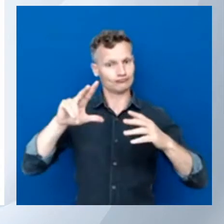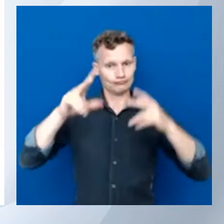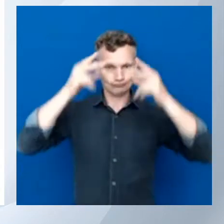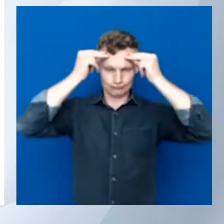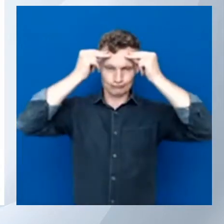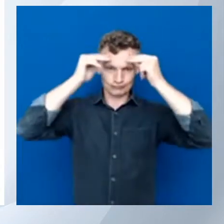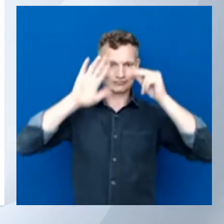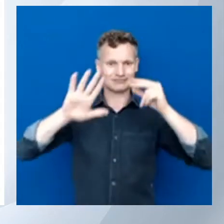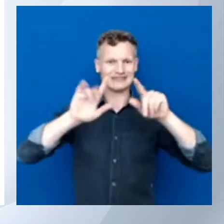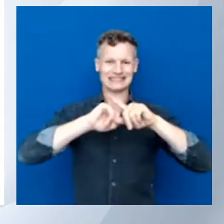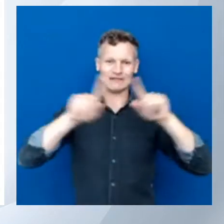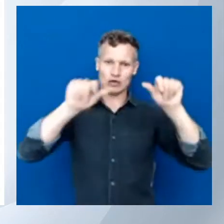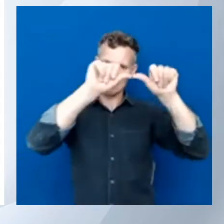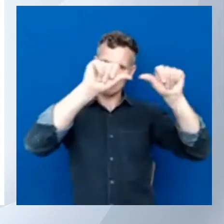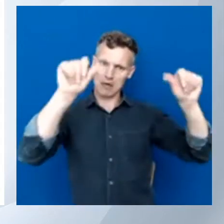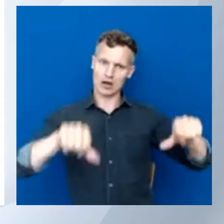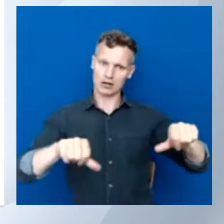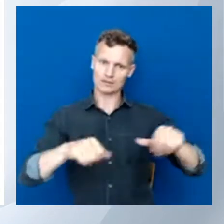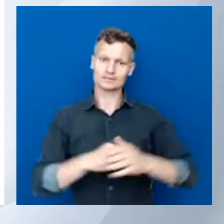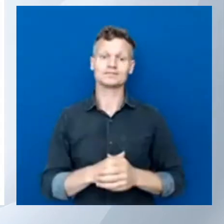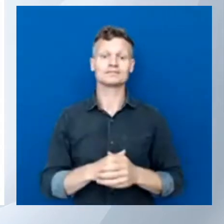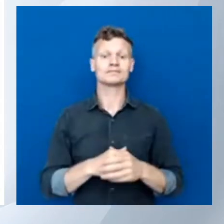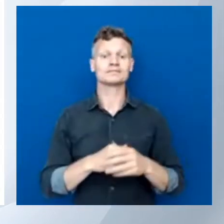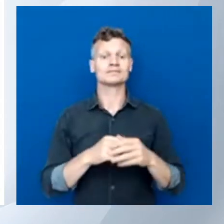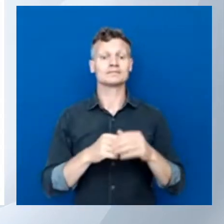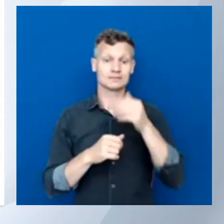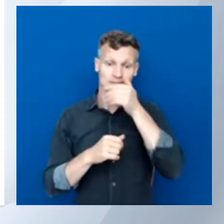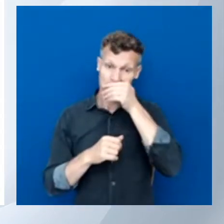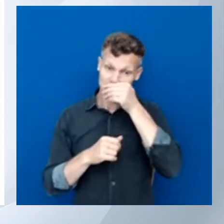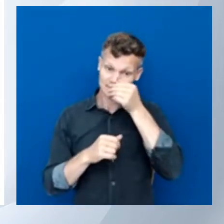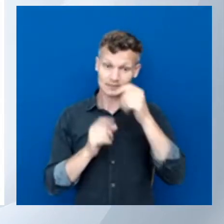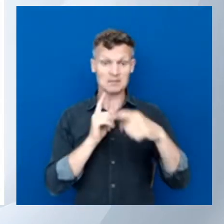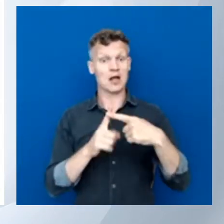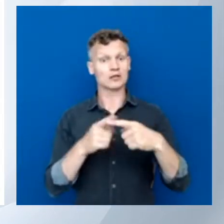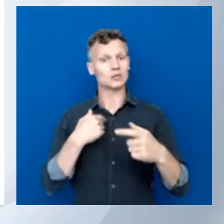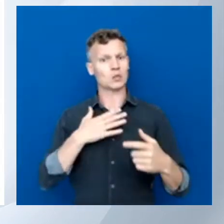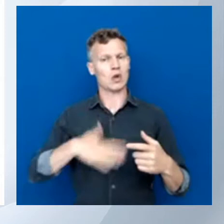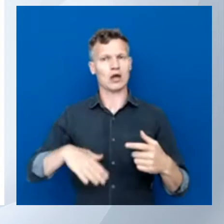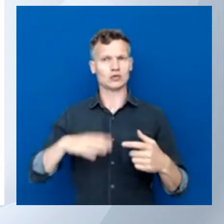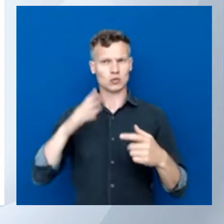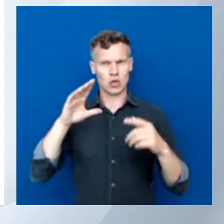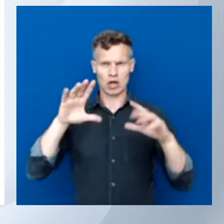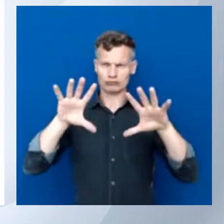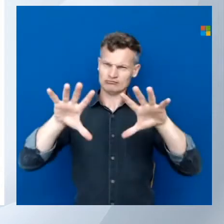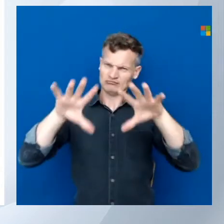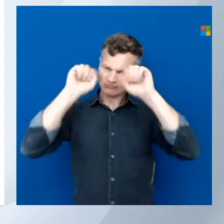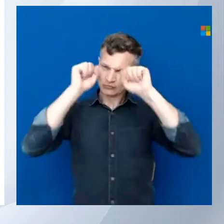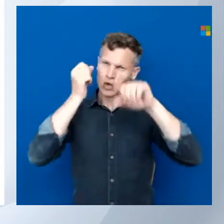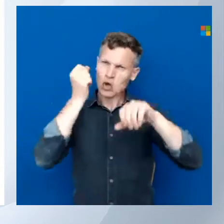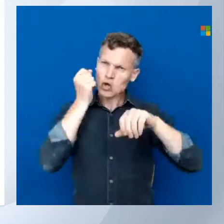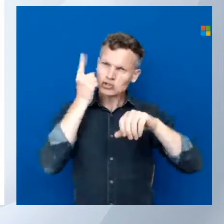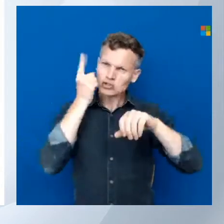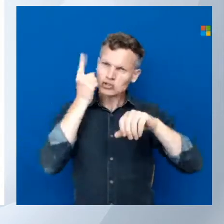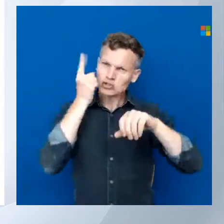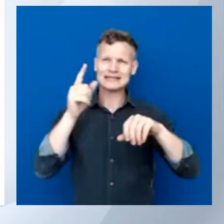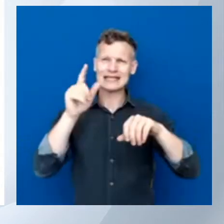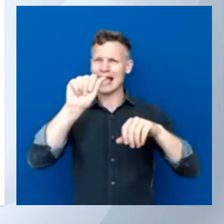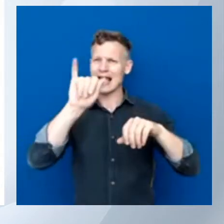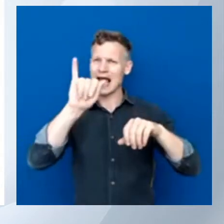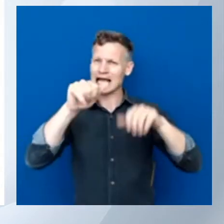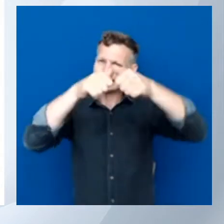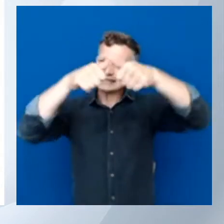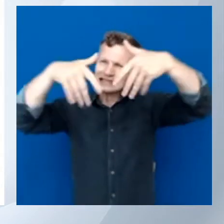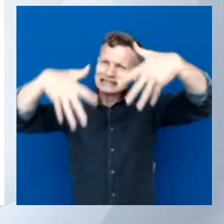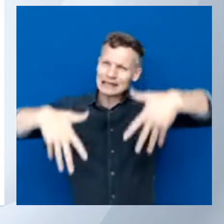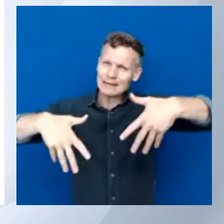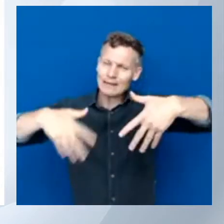to increase the understanding of intelligent systems for end users as well, and building trust and power, which can